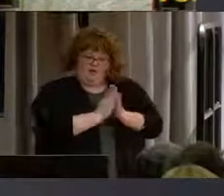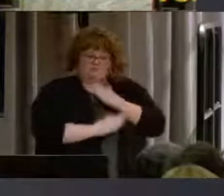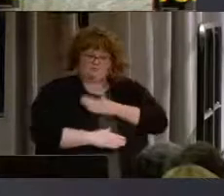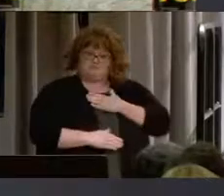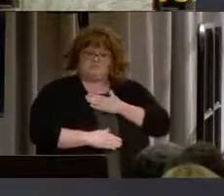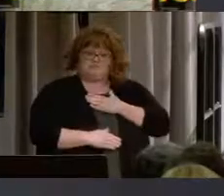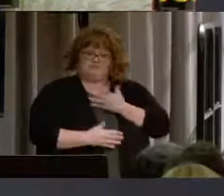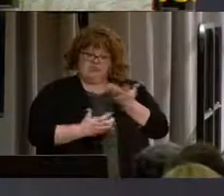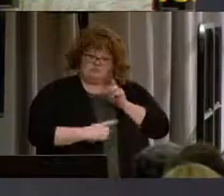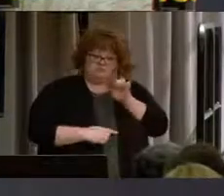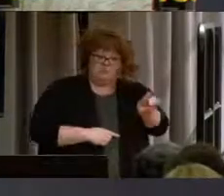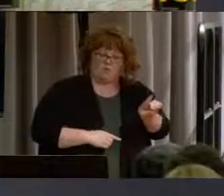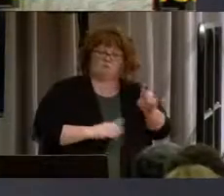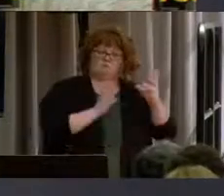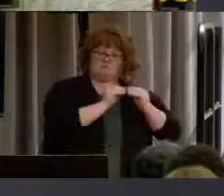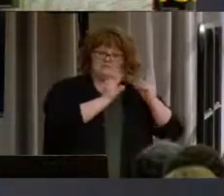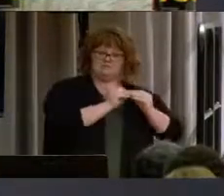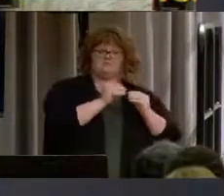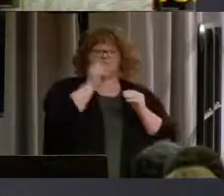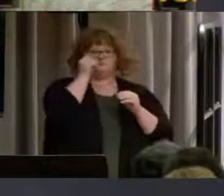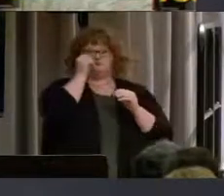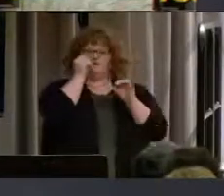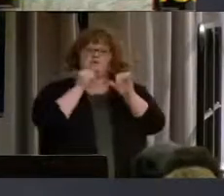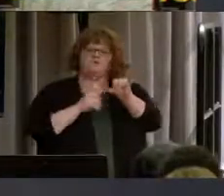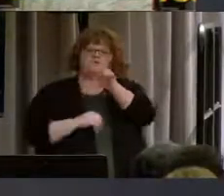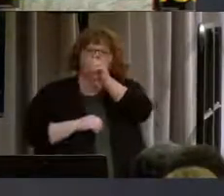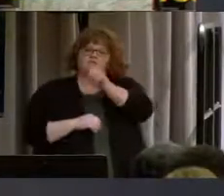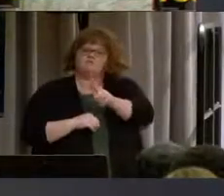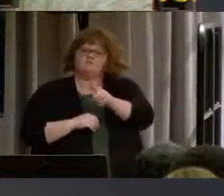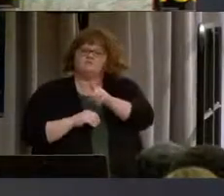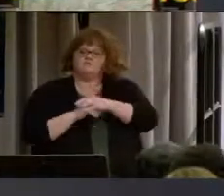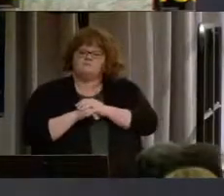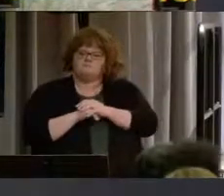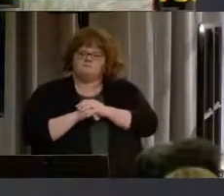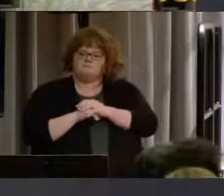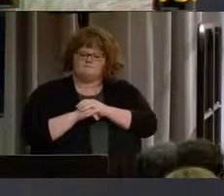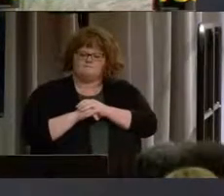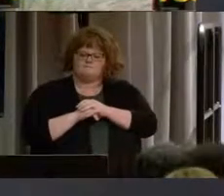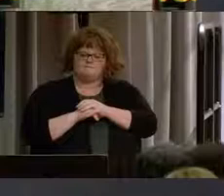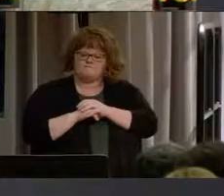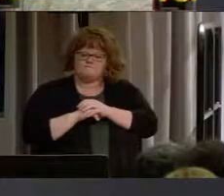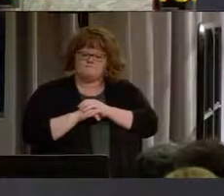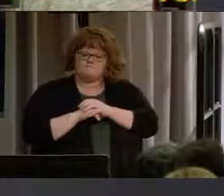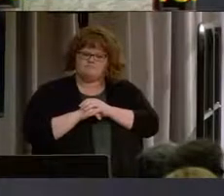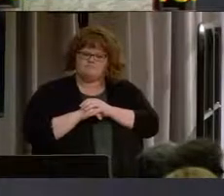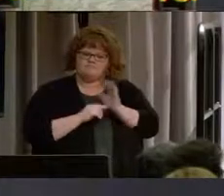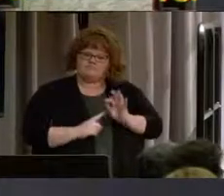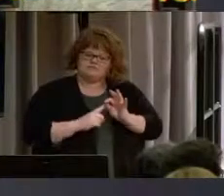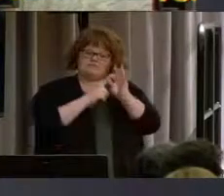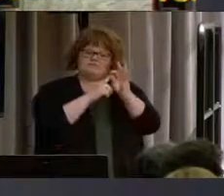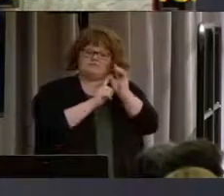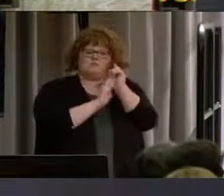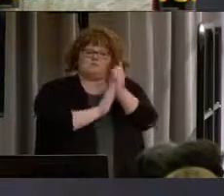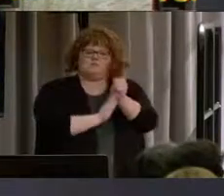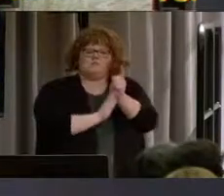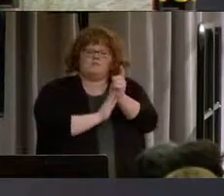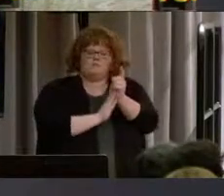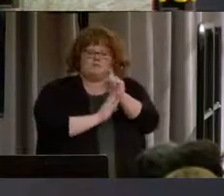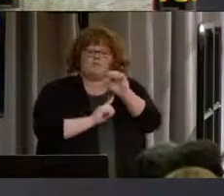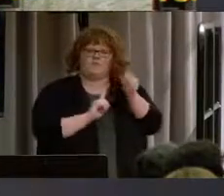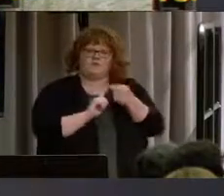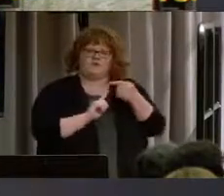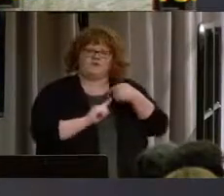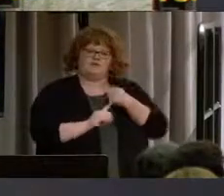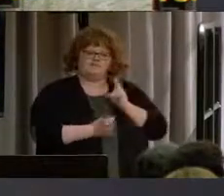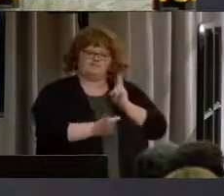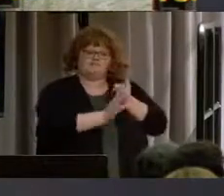force meetings. And that turned out to be really a special moment where